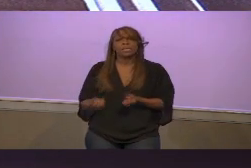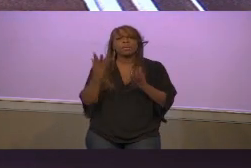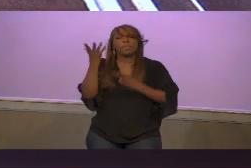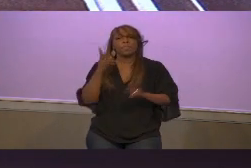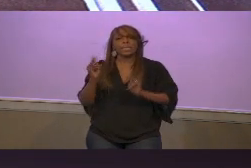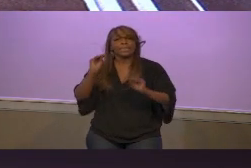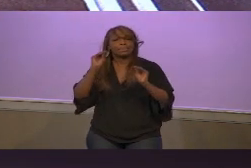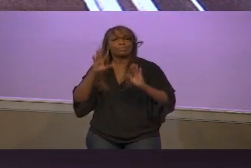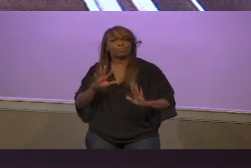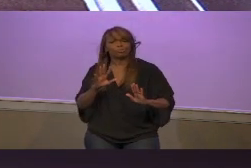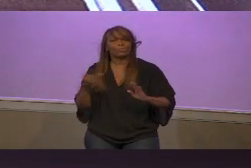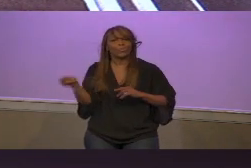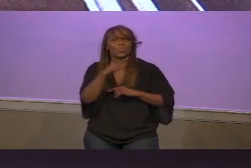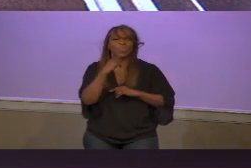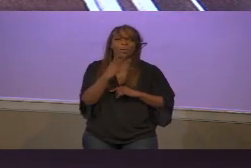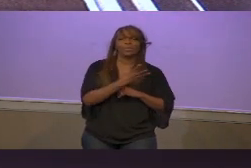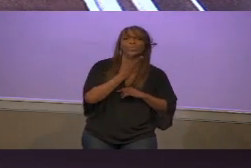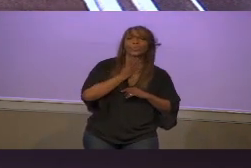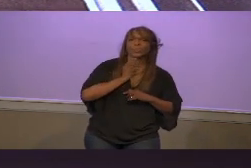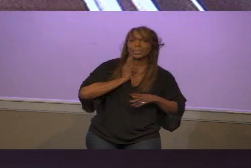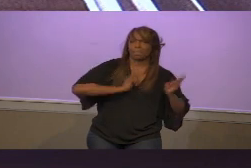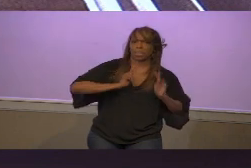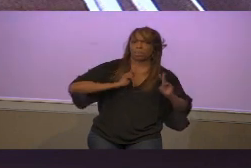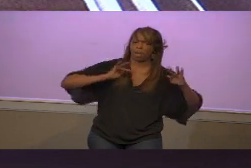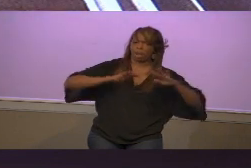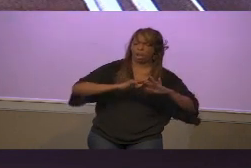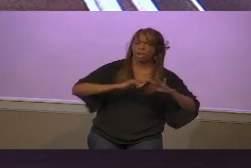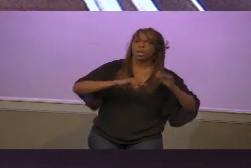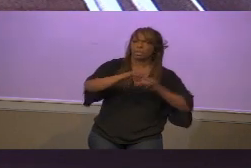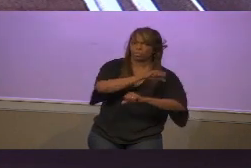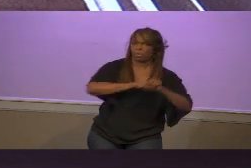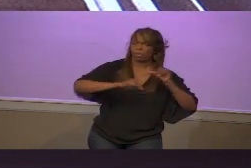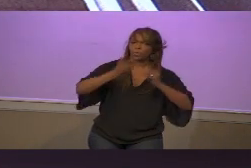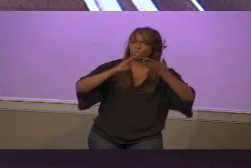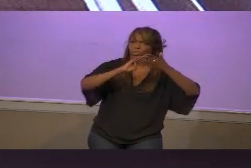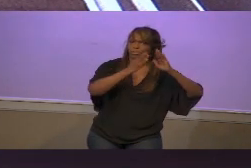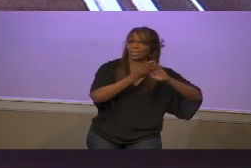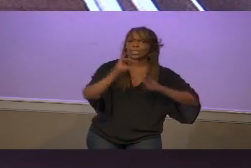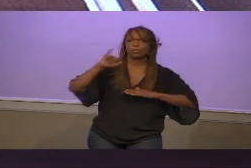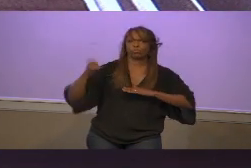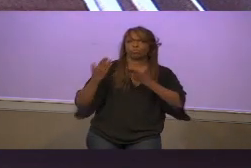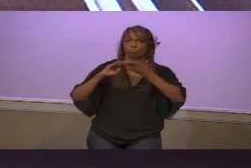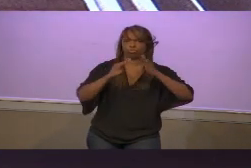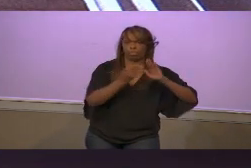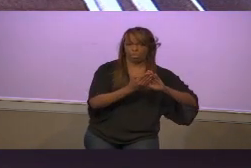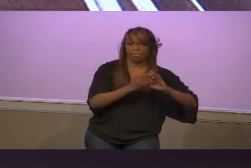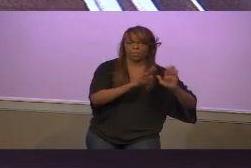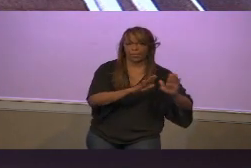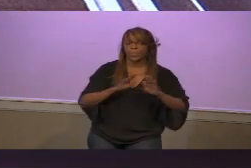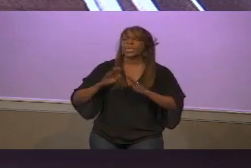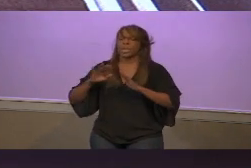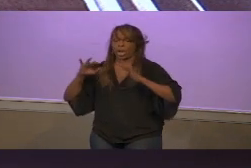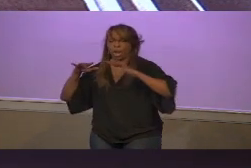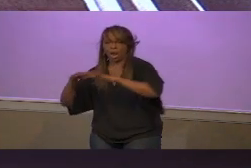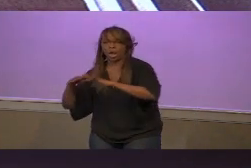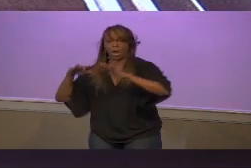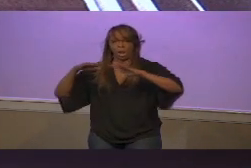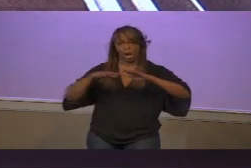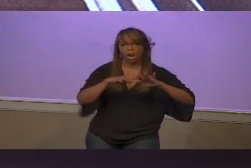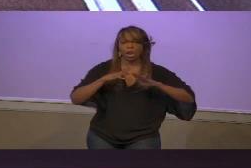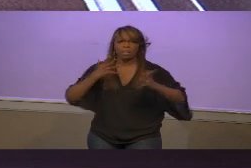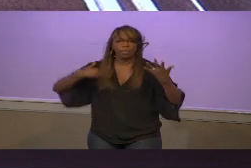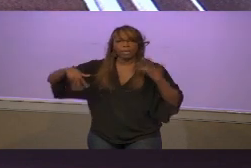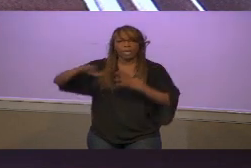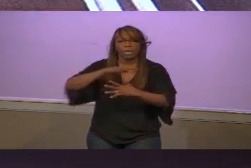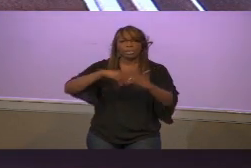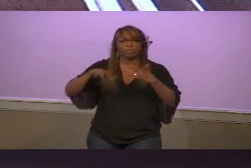theologians argue that as the Jewish people gathered into the city of Jerusalem and into the temple and their synagogue, that as they